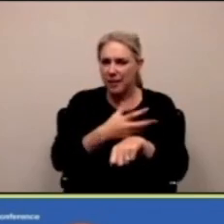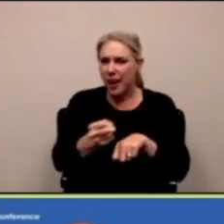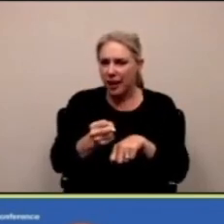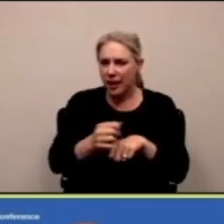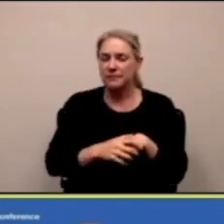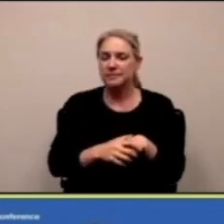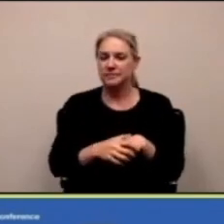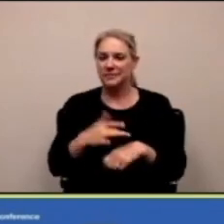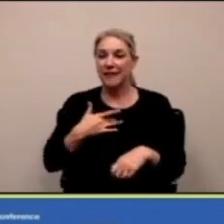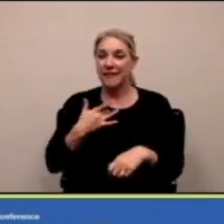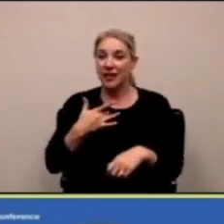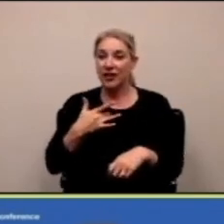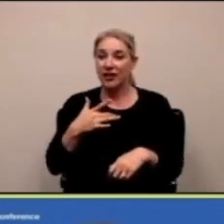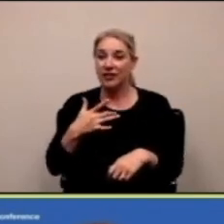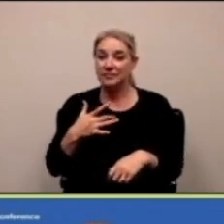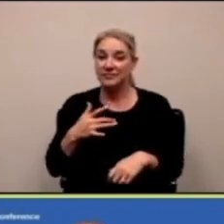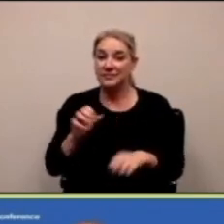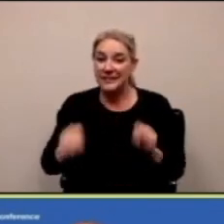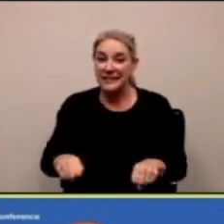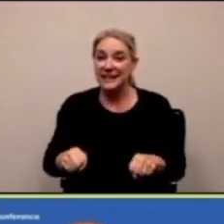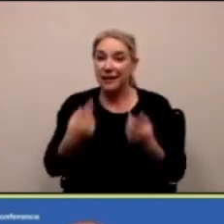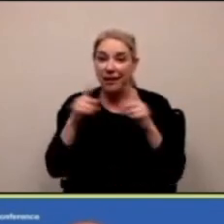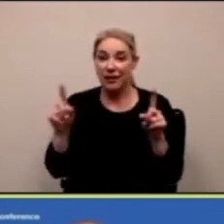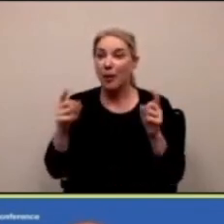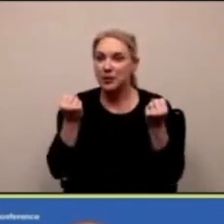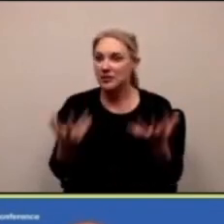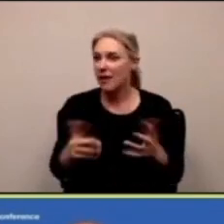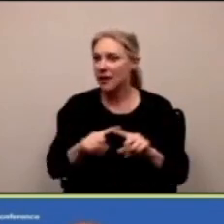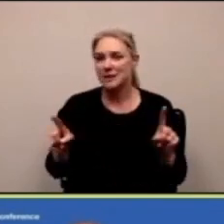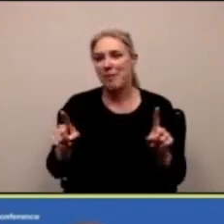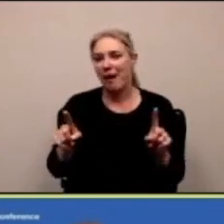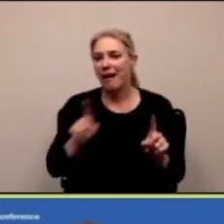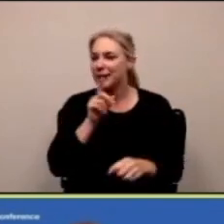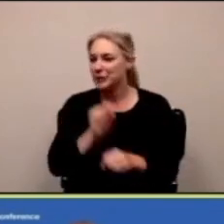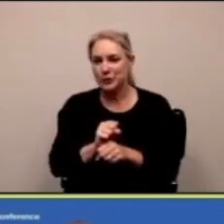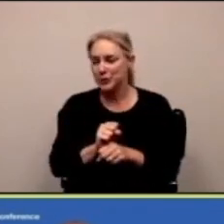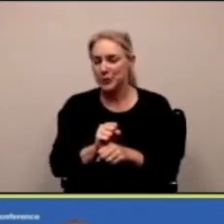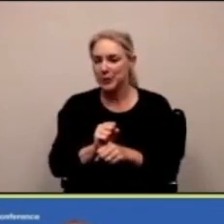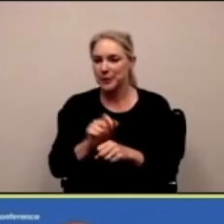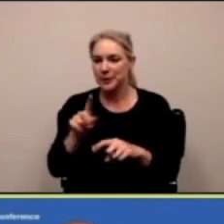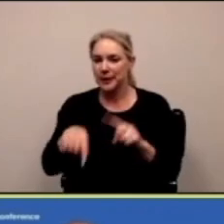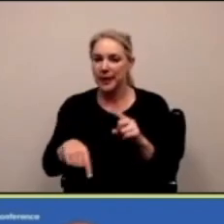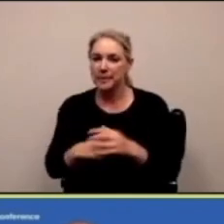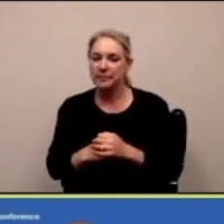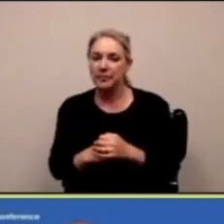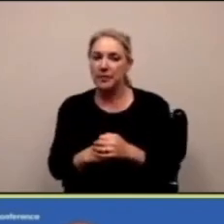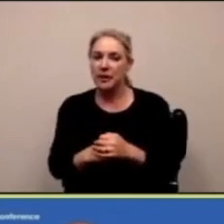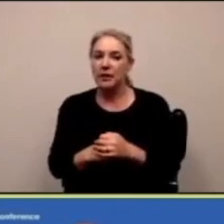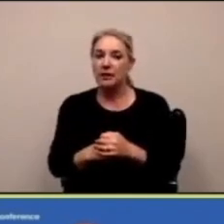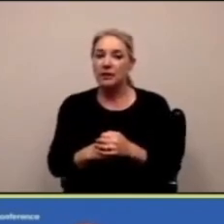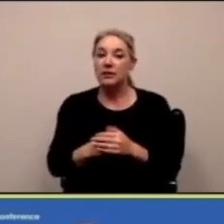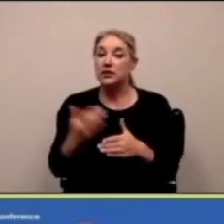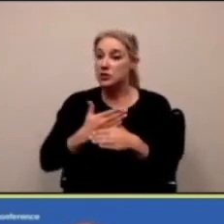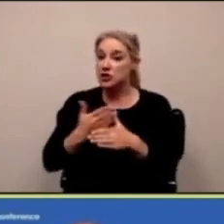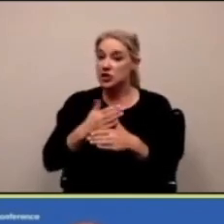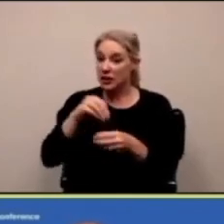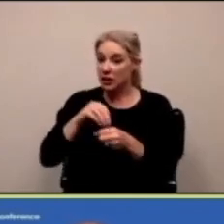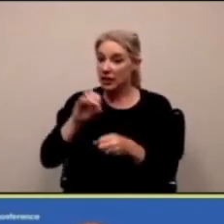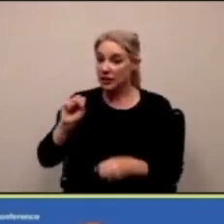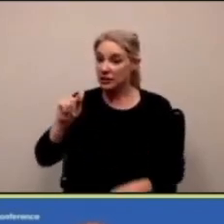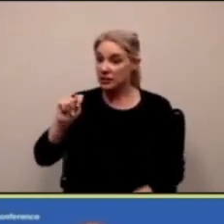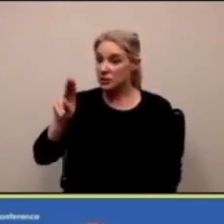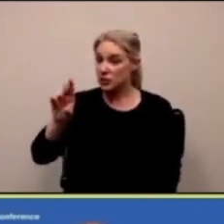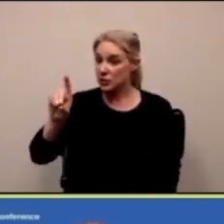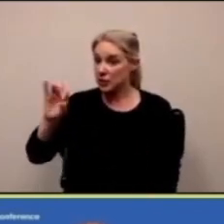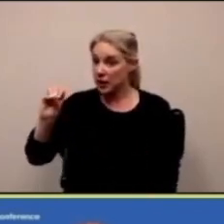more. I really look forward to seeing what people are sharing in their chat and also the studio. But before we go, I don't know if anyone